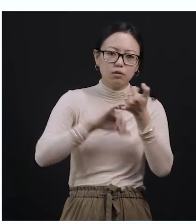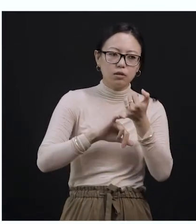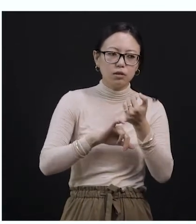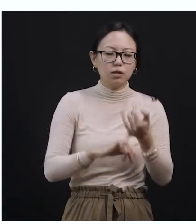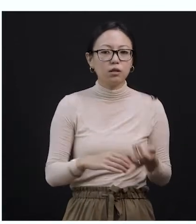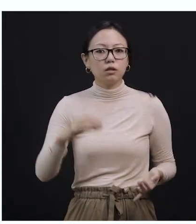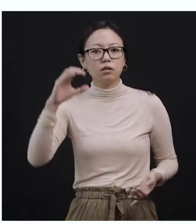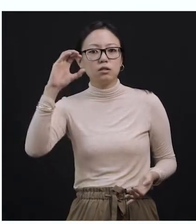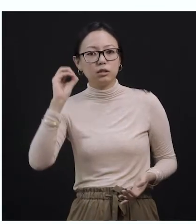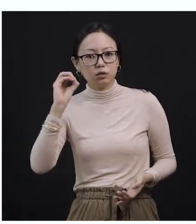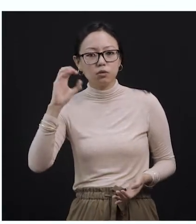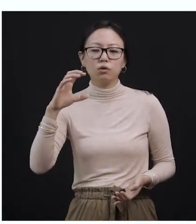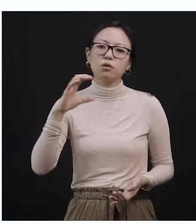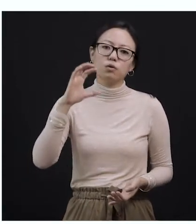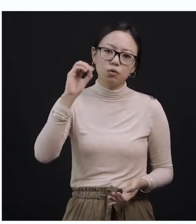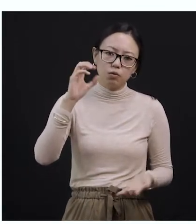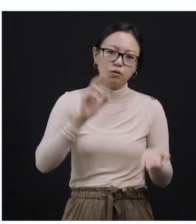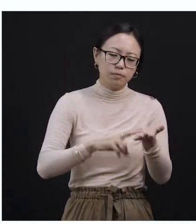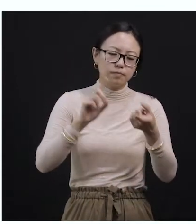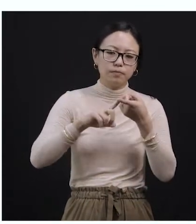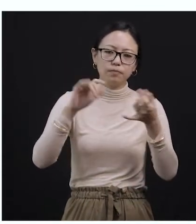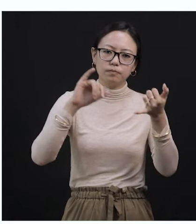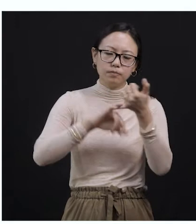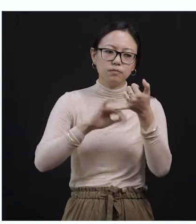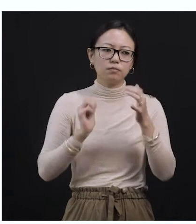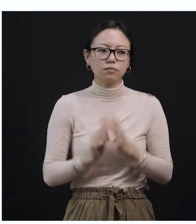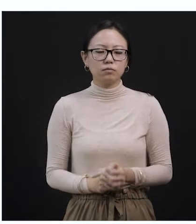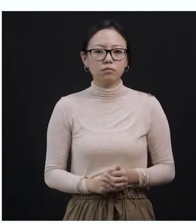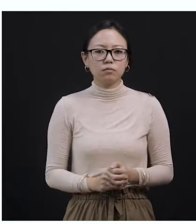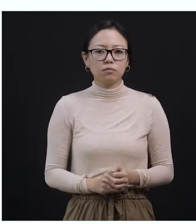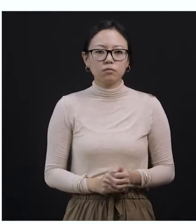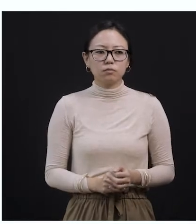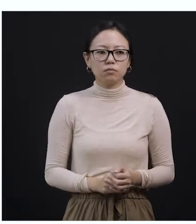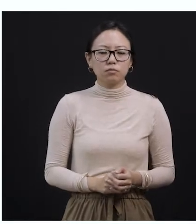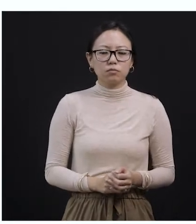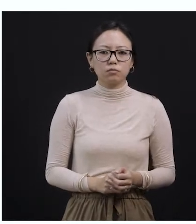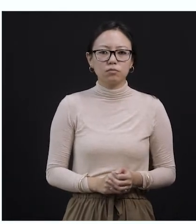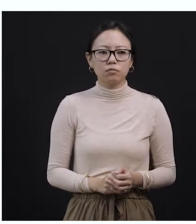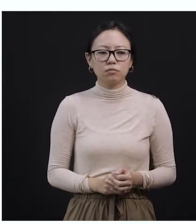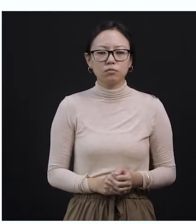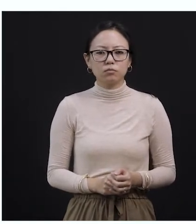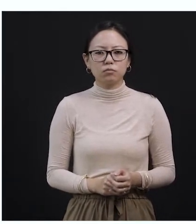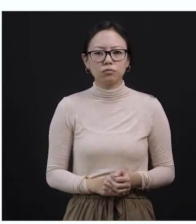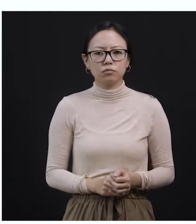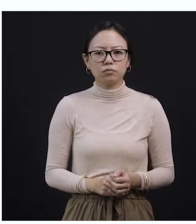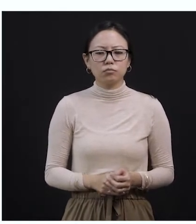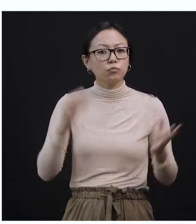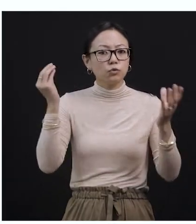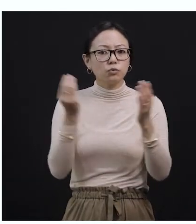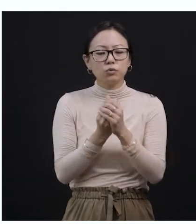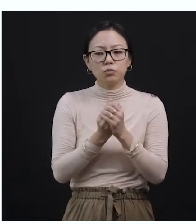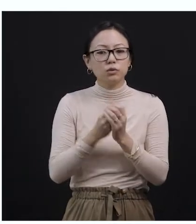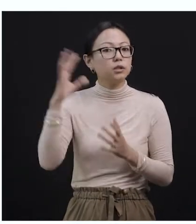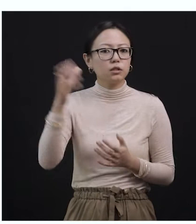and 0 ones. That means 1 tens, 0 ones. When we combine, we